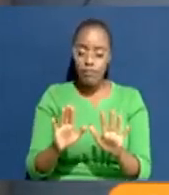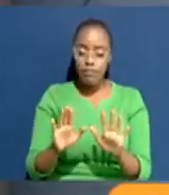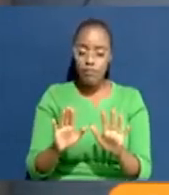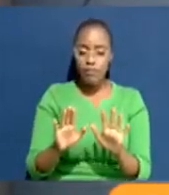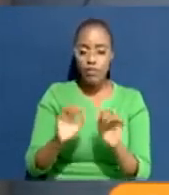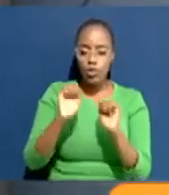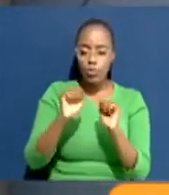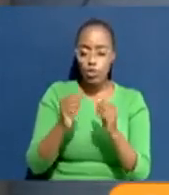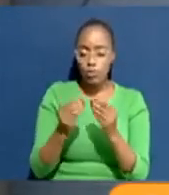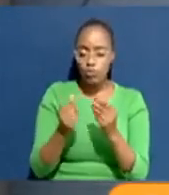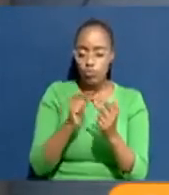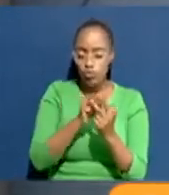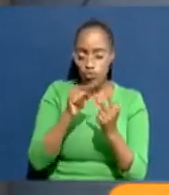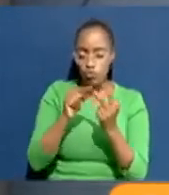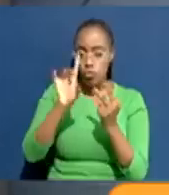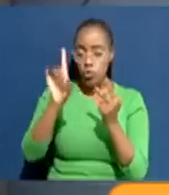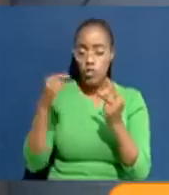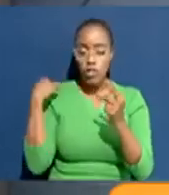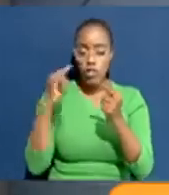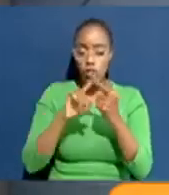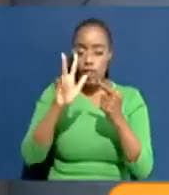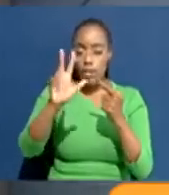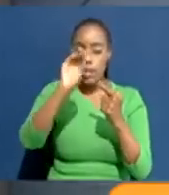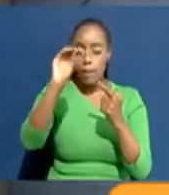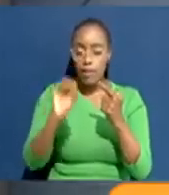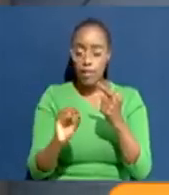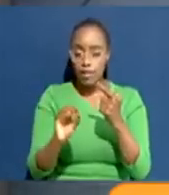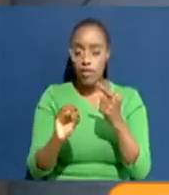to be able to address two questions. One, that the 3%